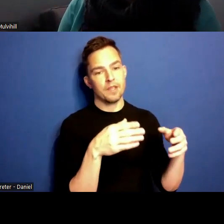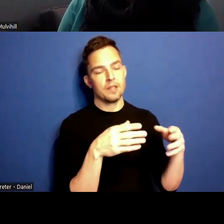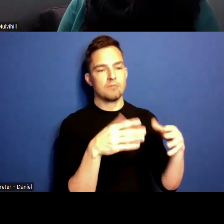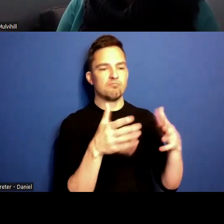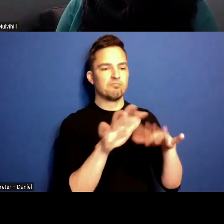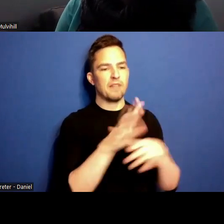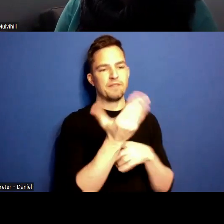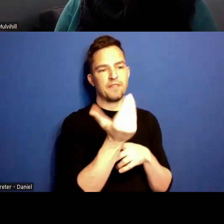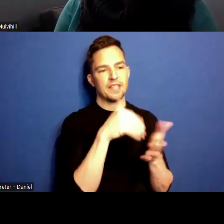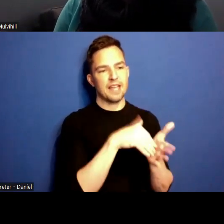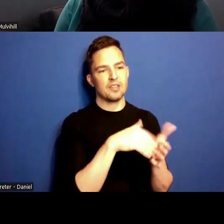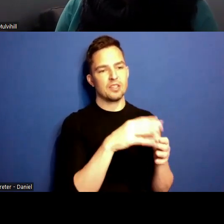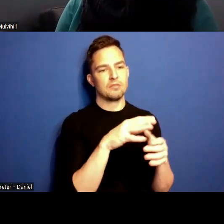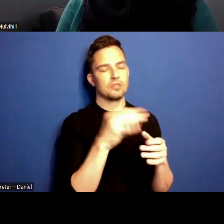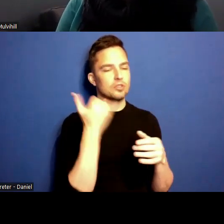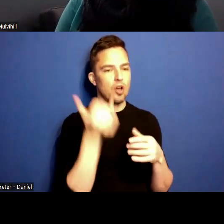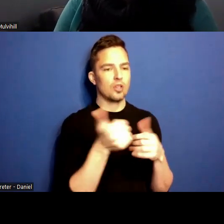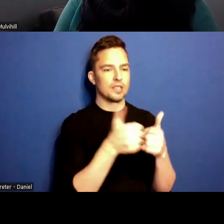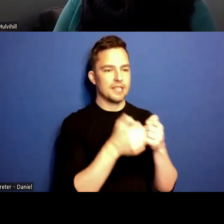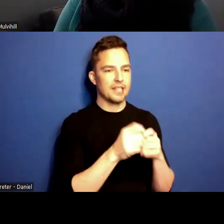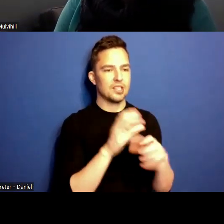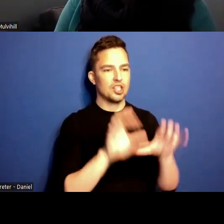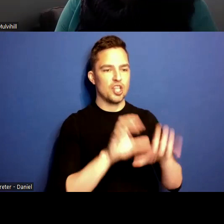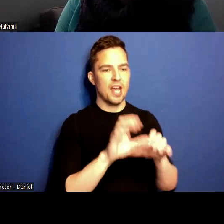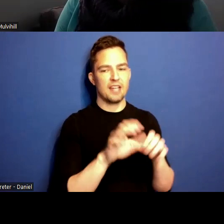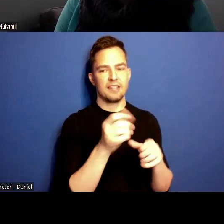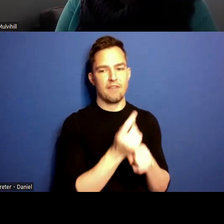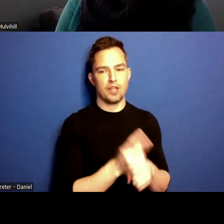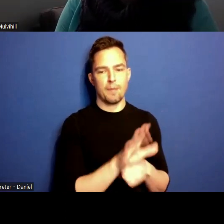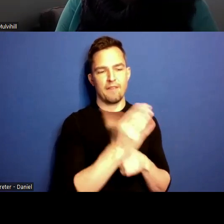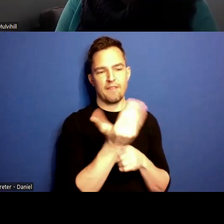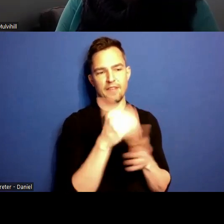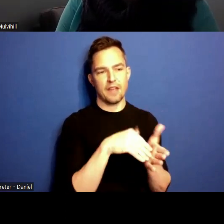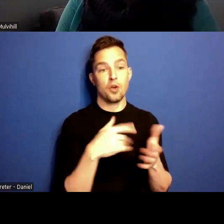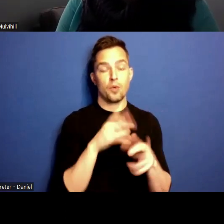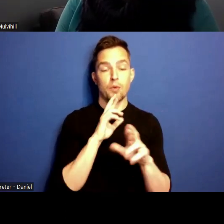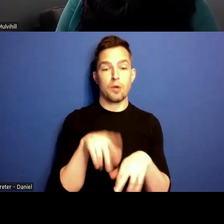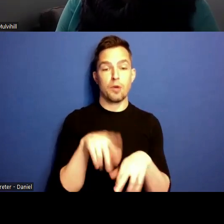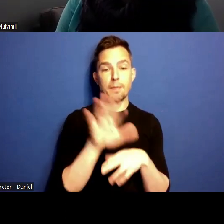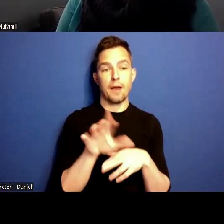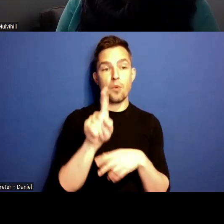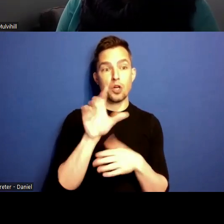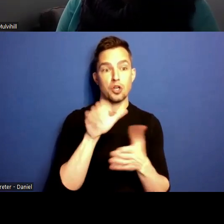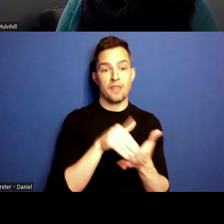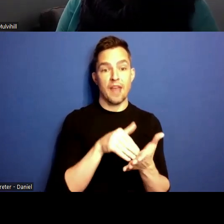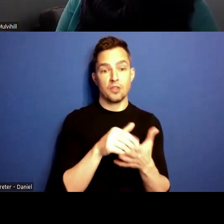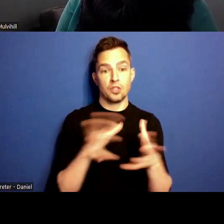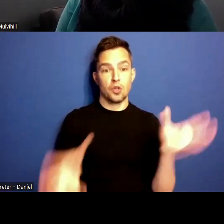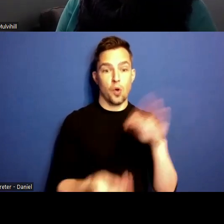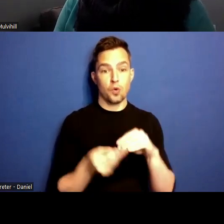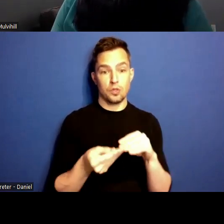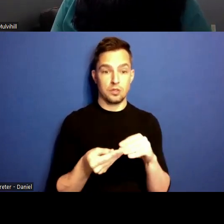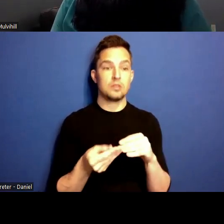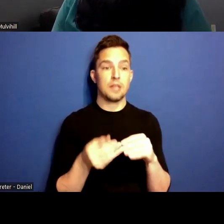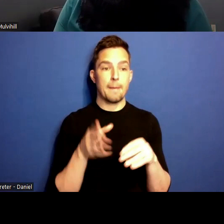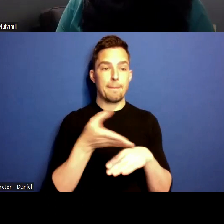and chats every year. We'll have responded to about 100,000 total by the end of